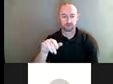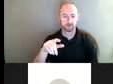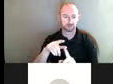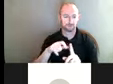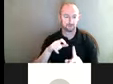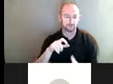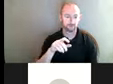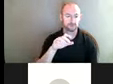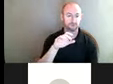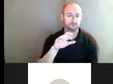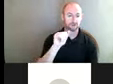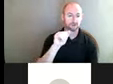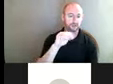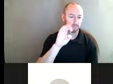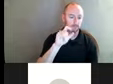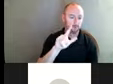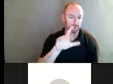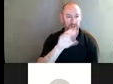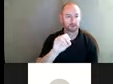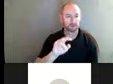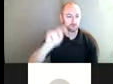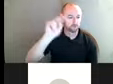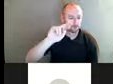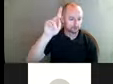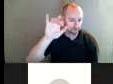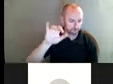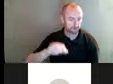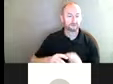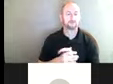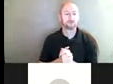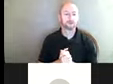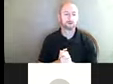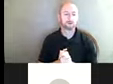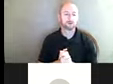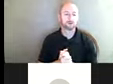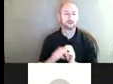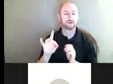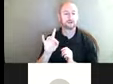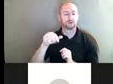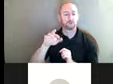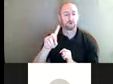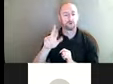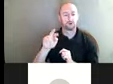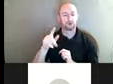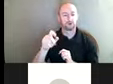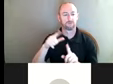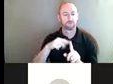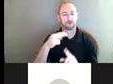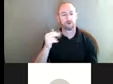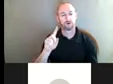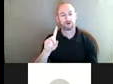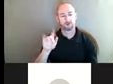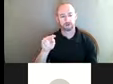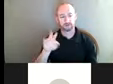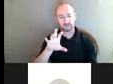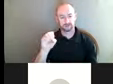and Campbell counties in northern Kentucky up here. And we have 8 quadrangles from the Hardin County area,